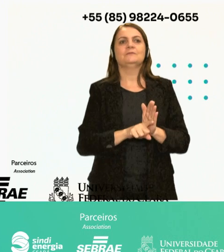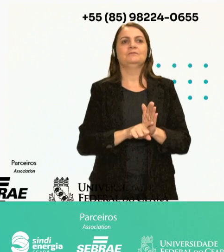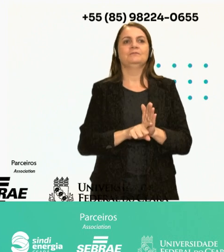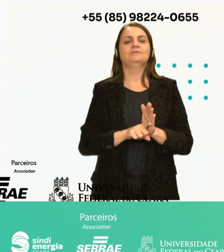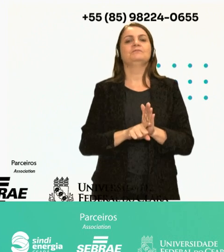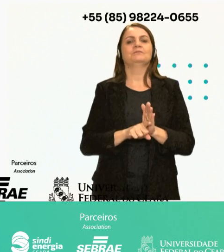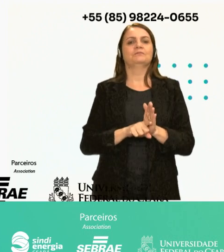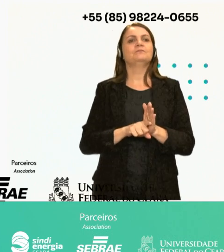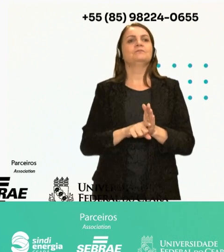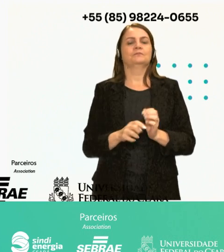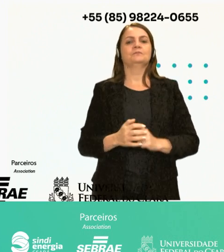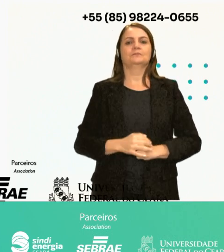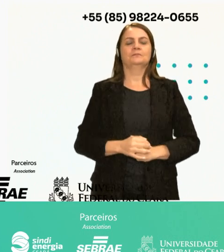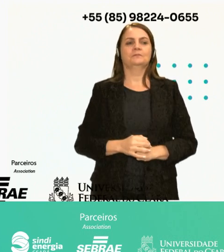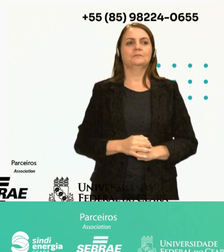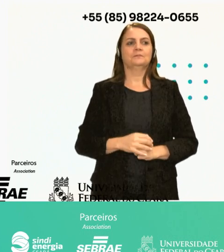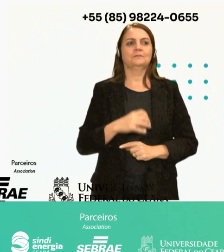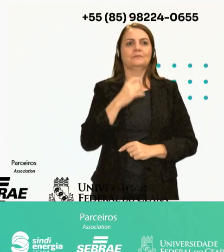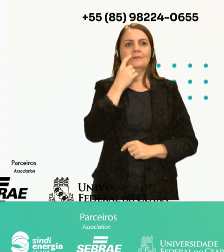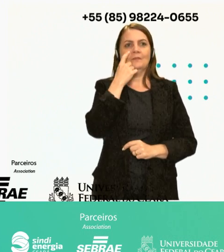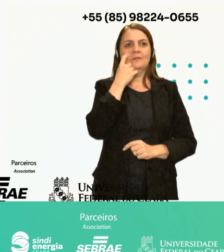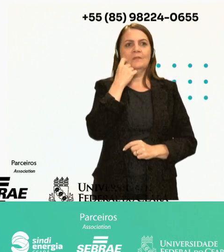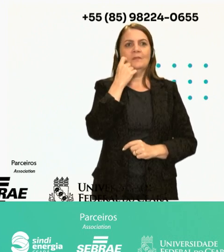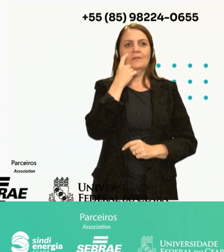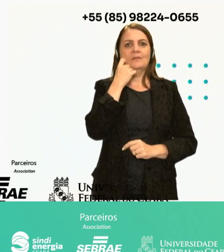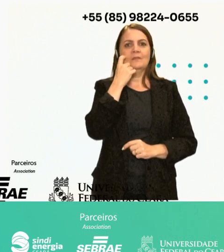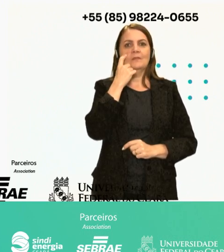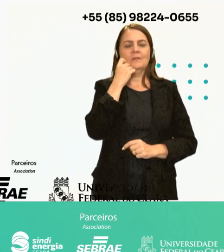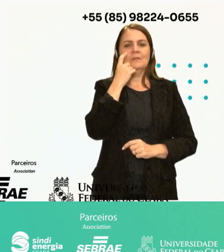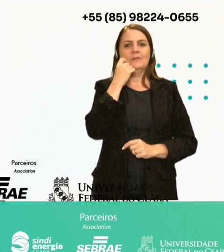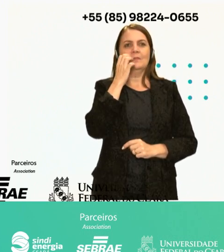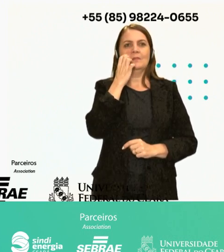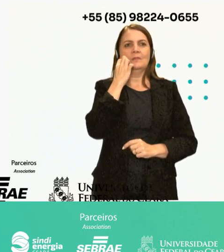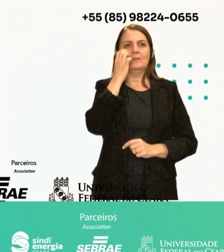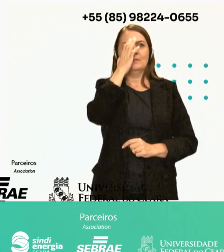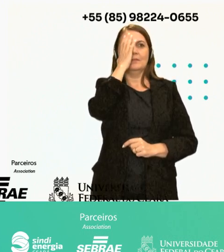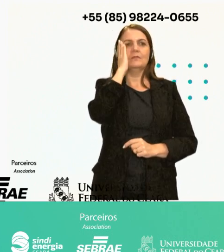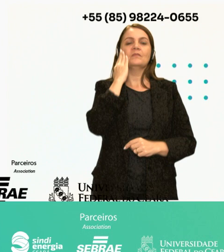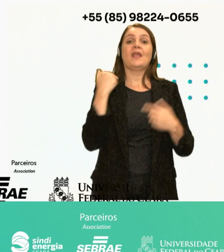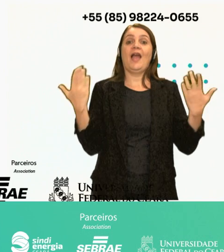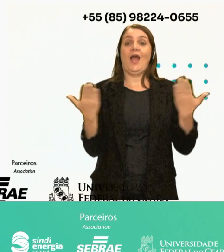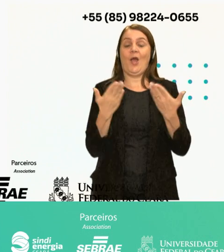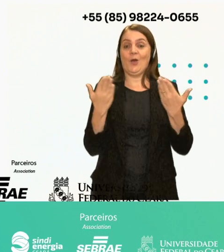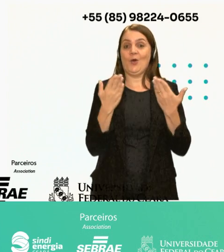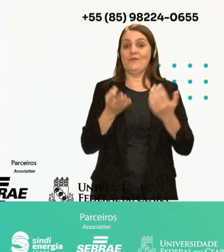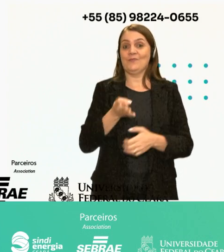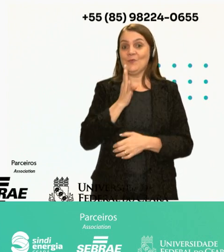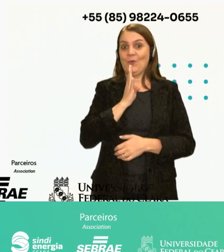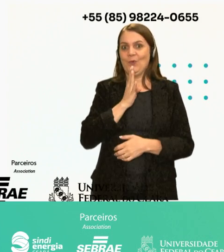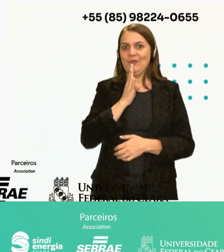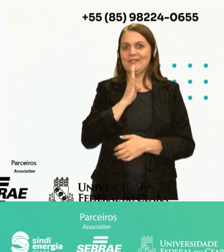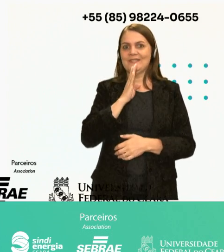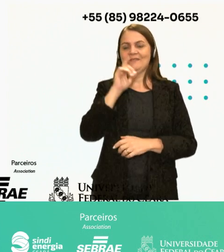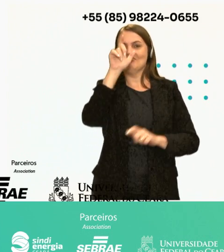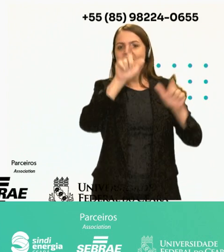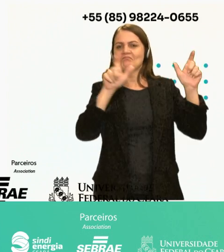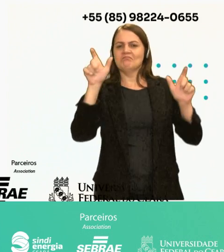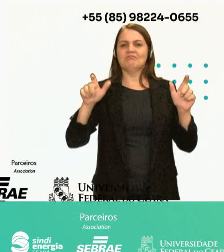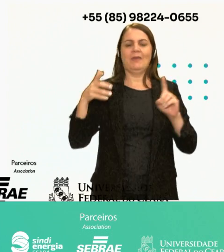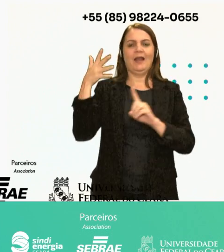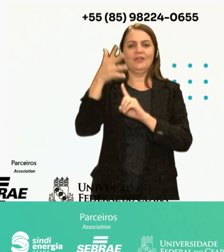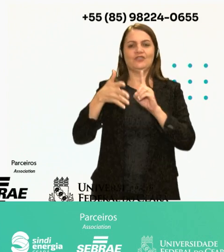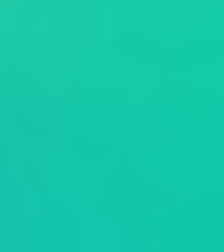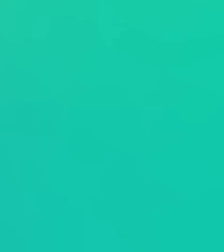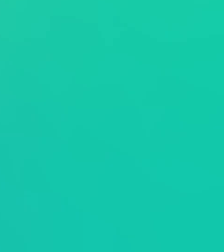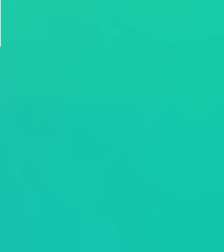do you can participate with the Q&A. So let's get to know our next